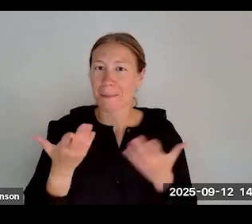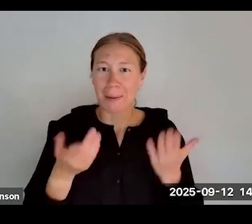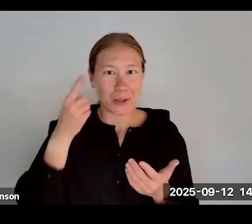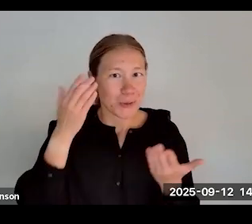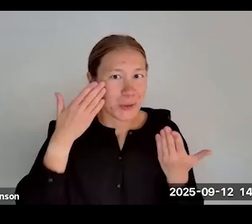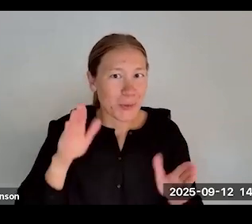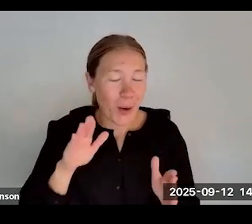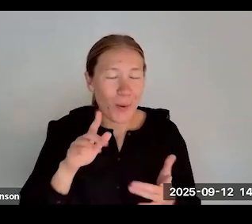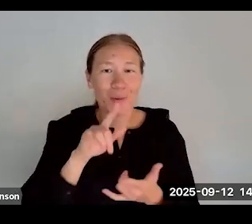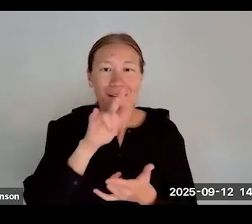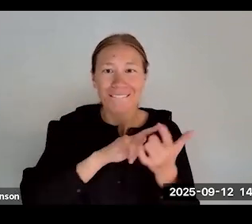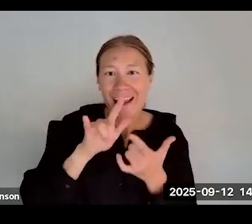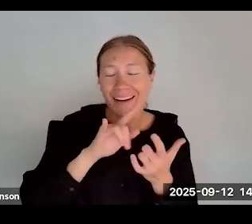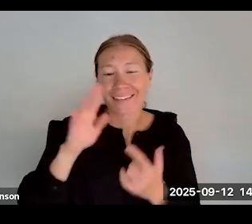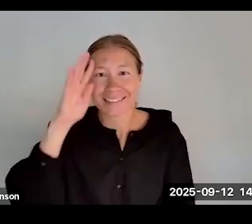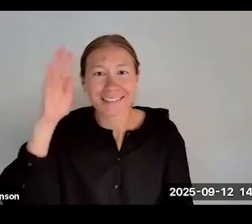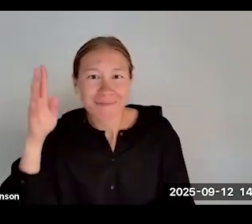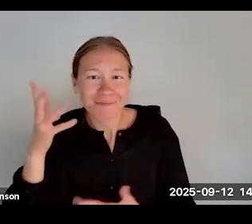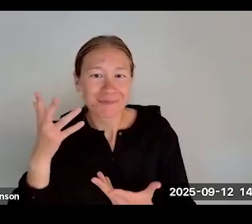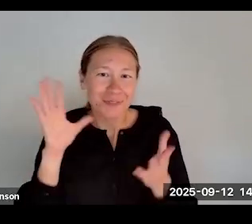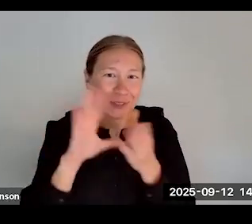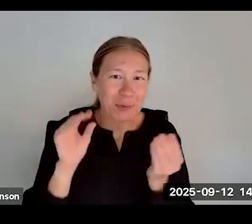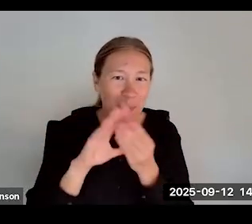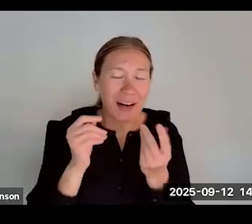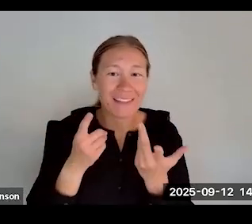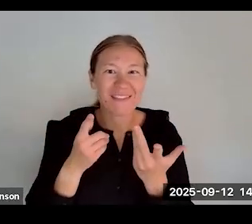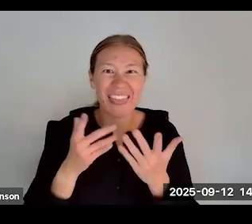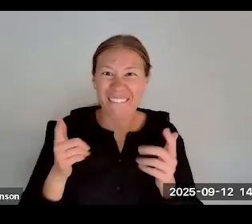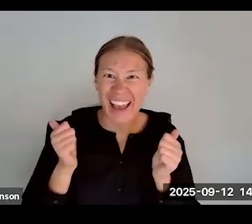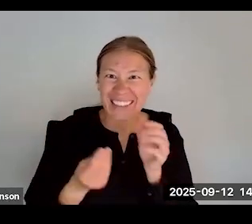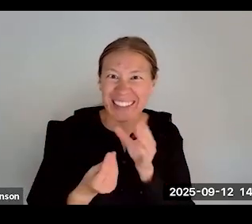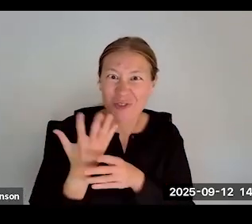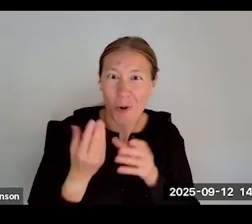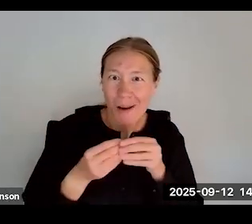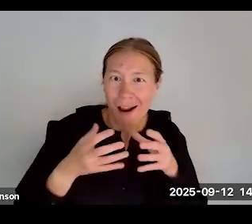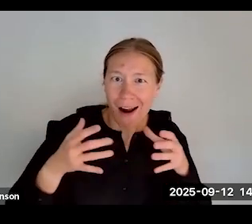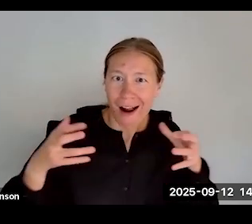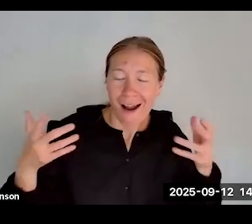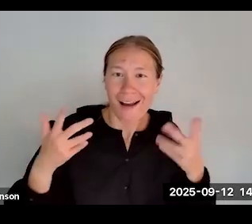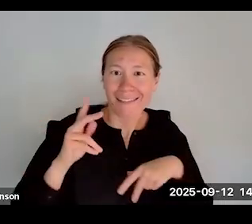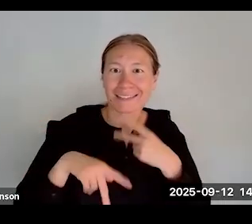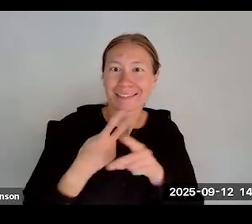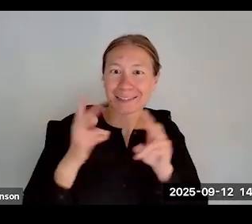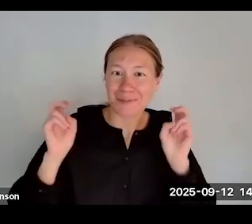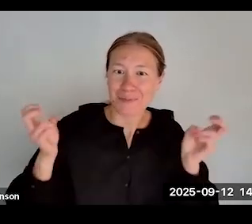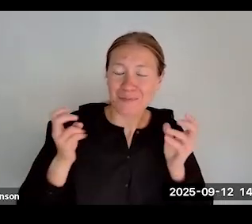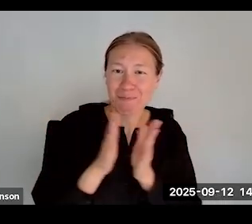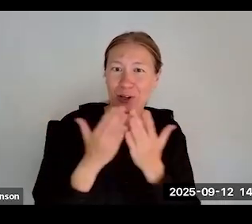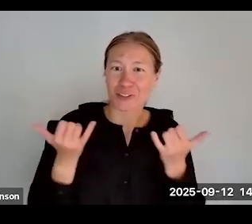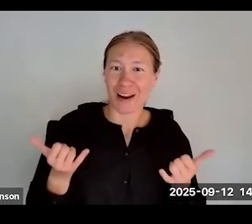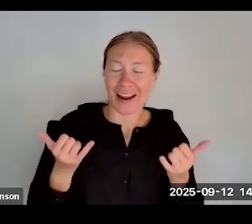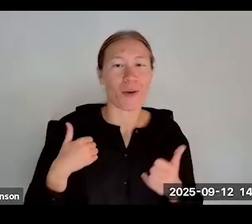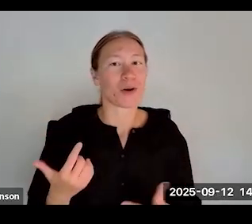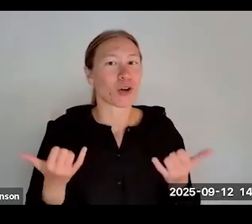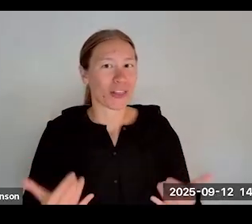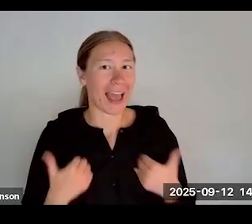fantasy romance. Romantasies are actually the fastest growing genre at the moment, I currently have one book in this category, but hopefully as